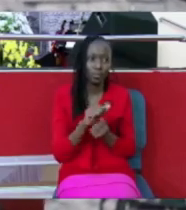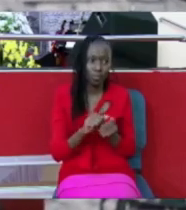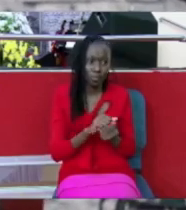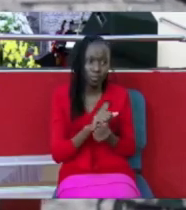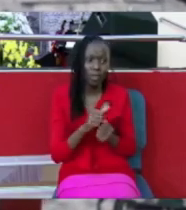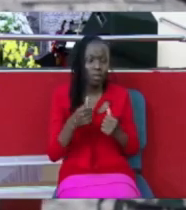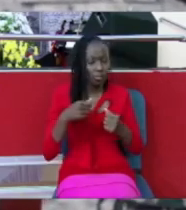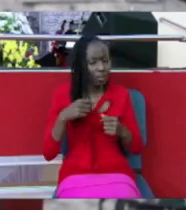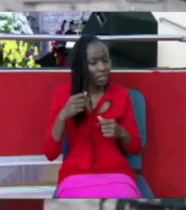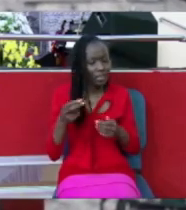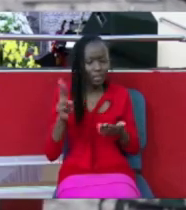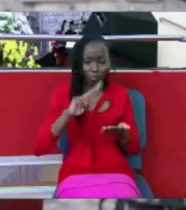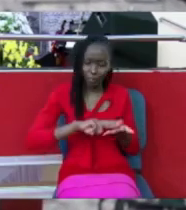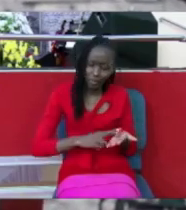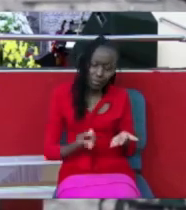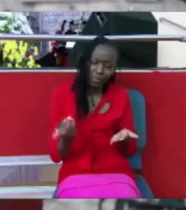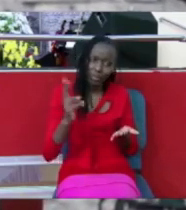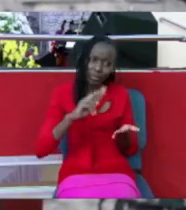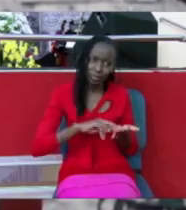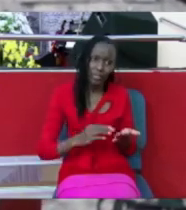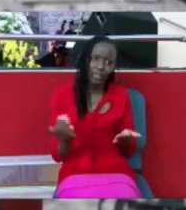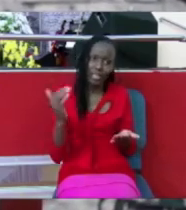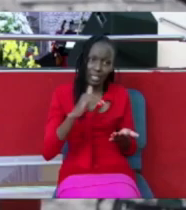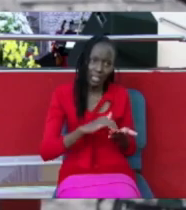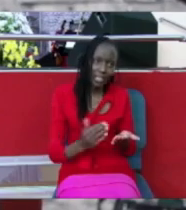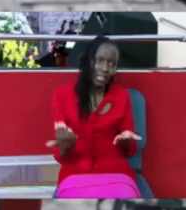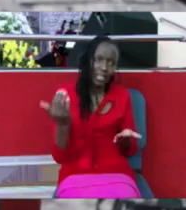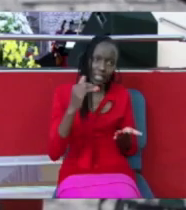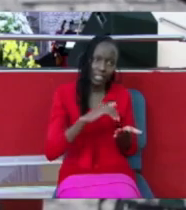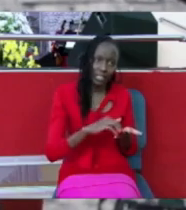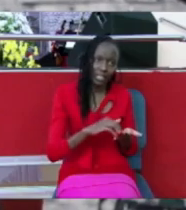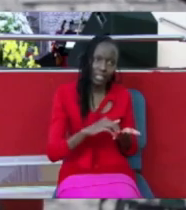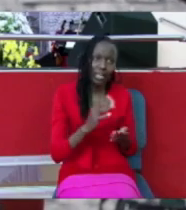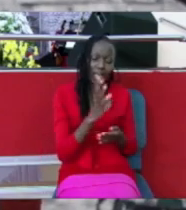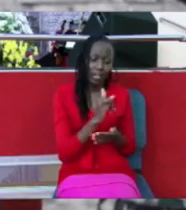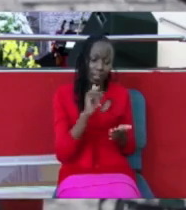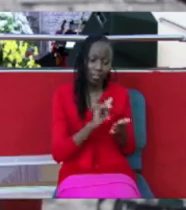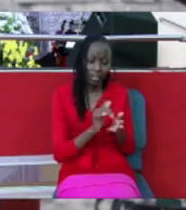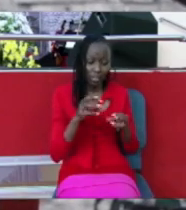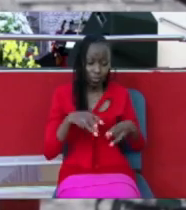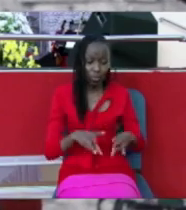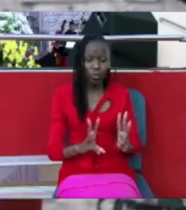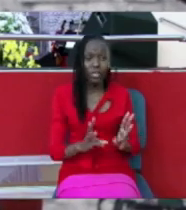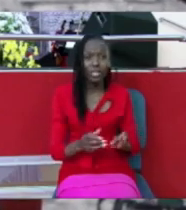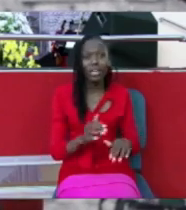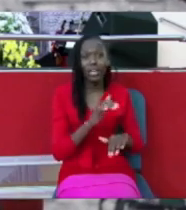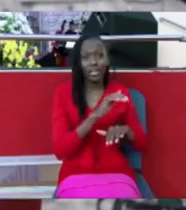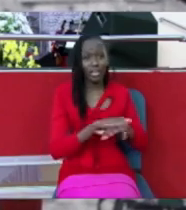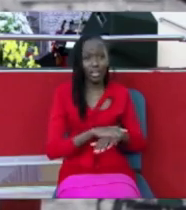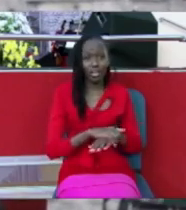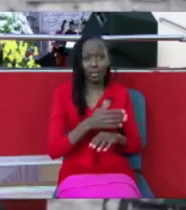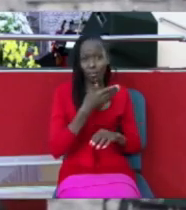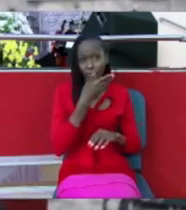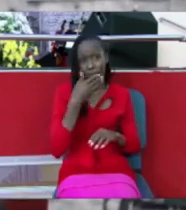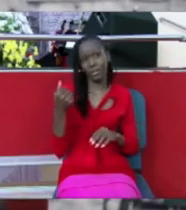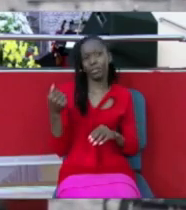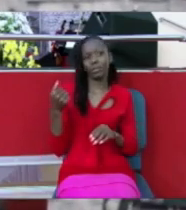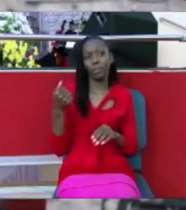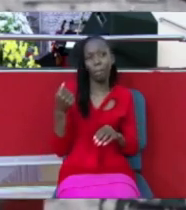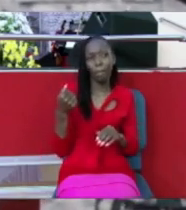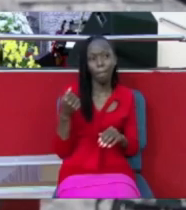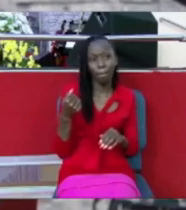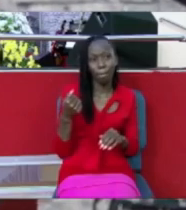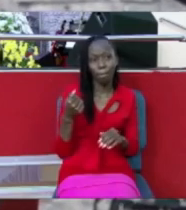times. Inairudia mara kwa mara. And that way they get every ounce of nutrition out of the grass. Na kwa